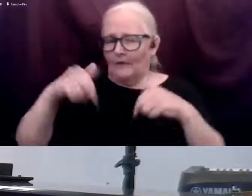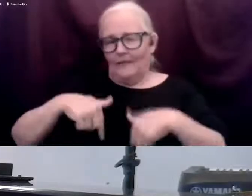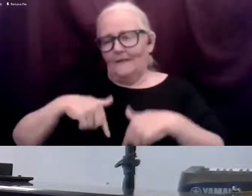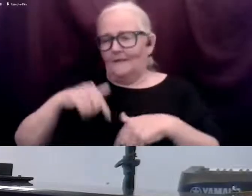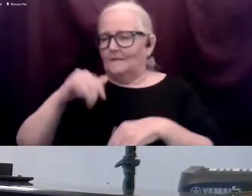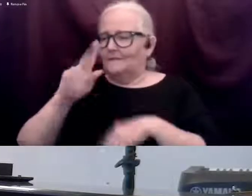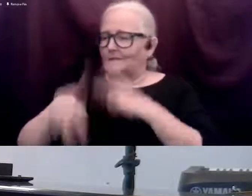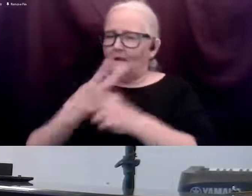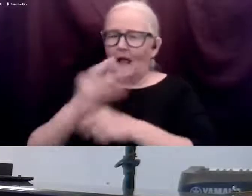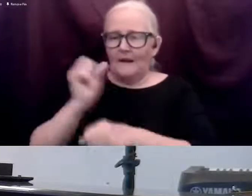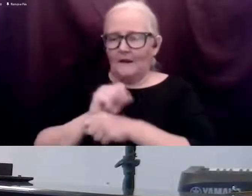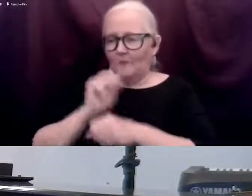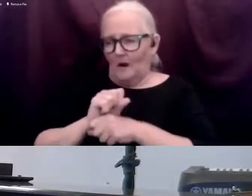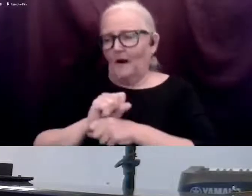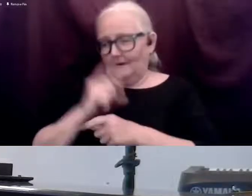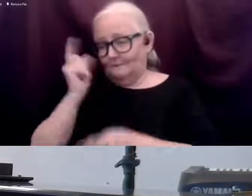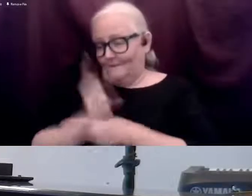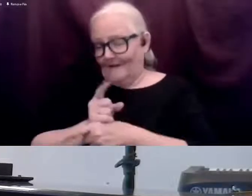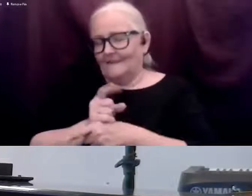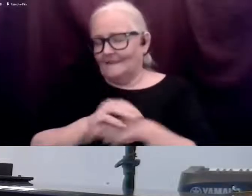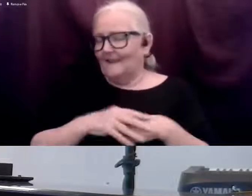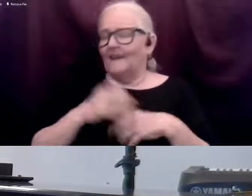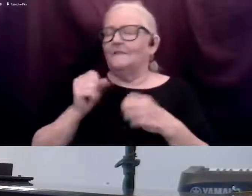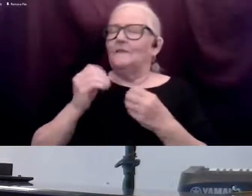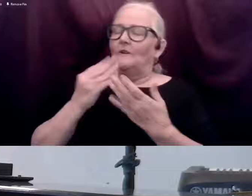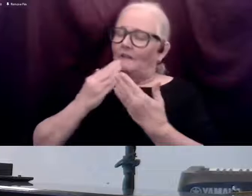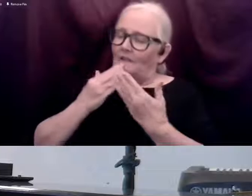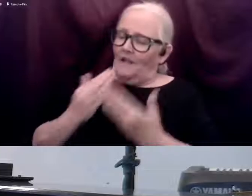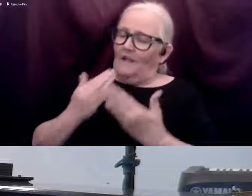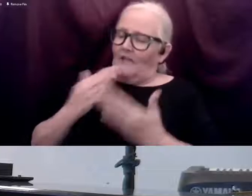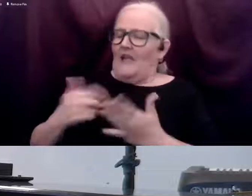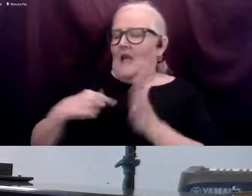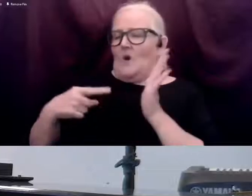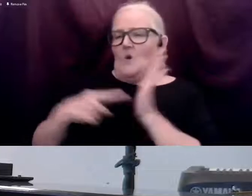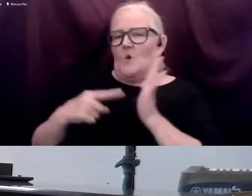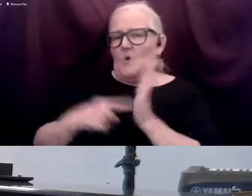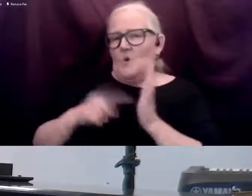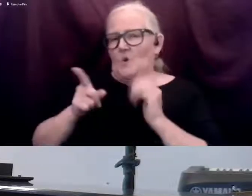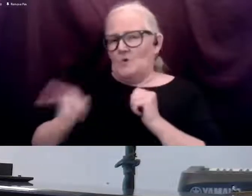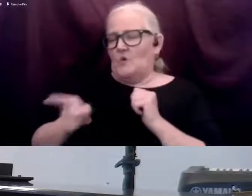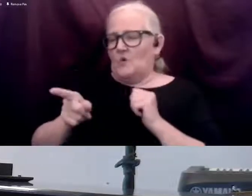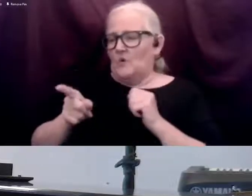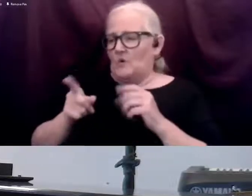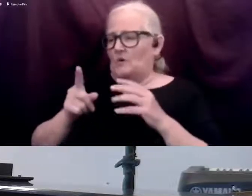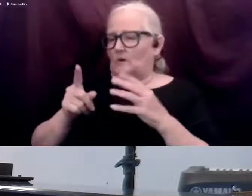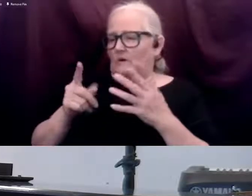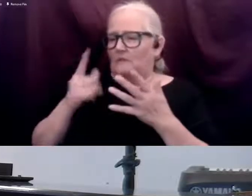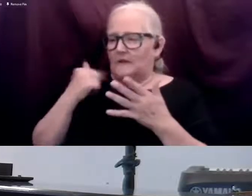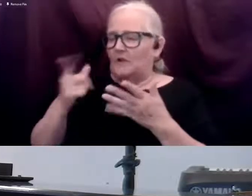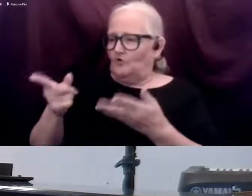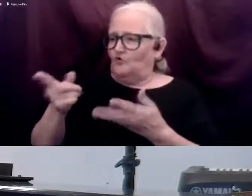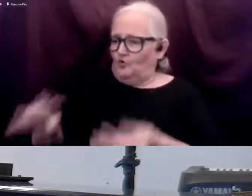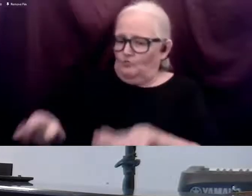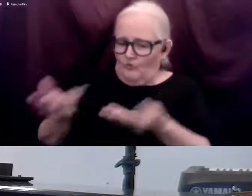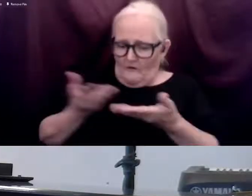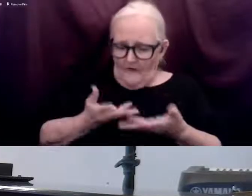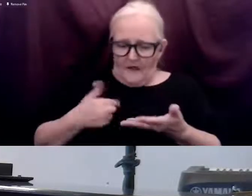I am so grateful and indebted to you for the possibilities that you've opened up for me. And all of us here